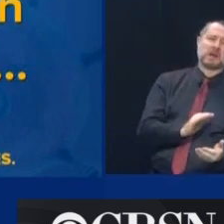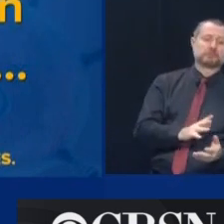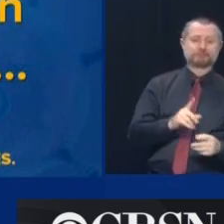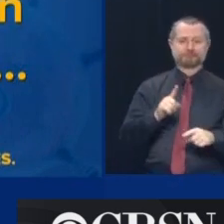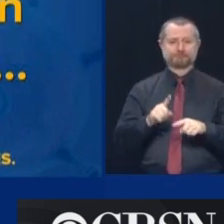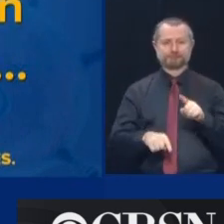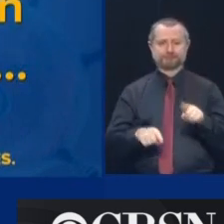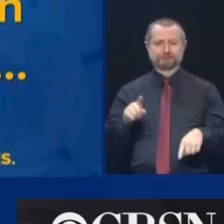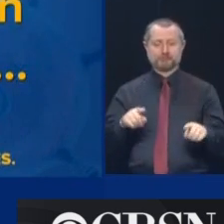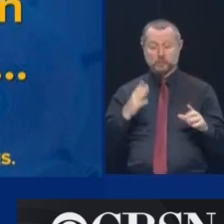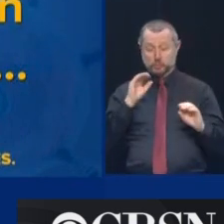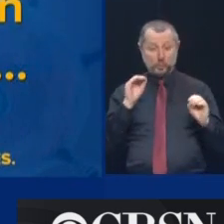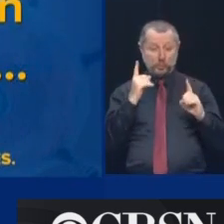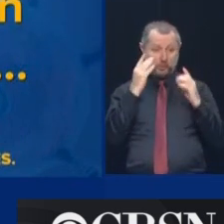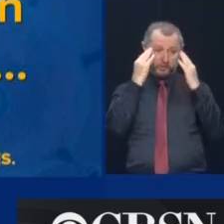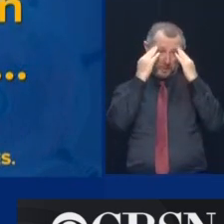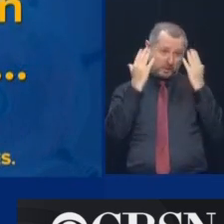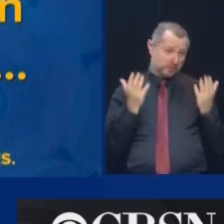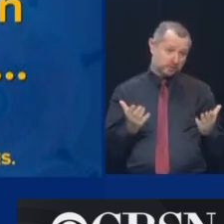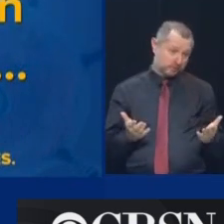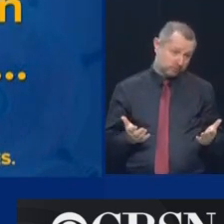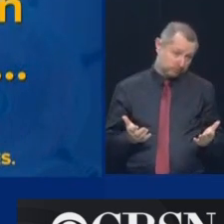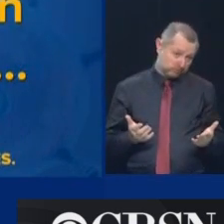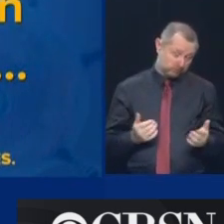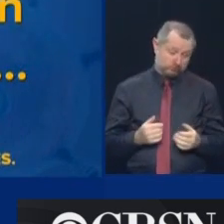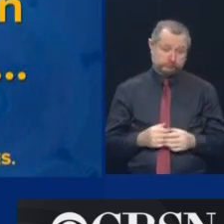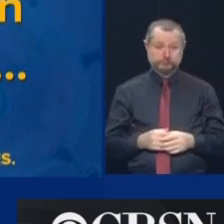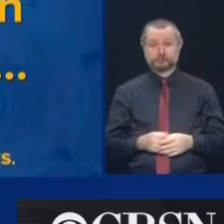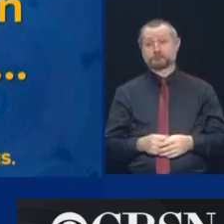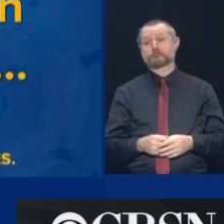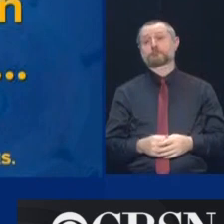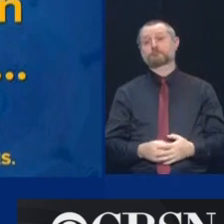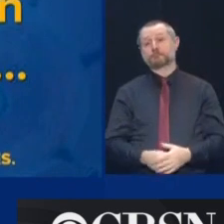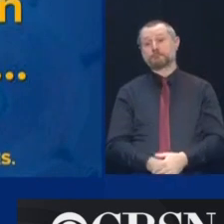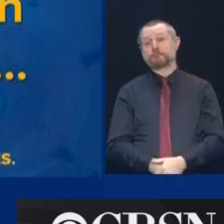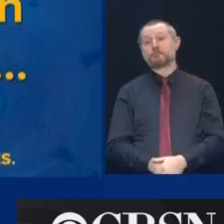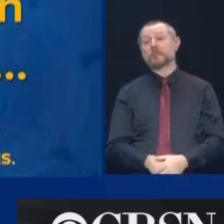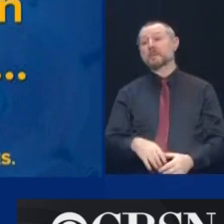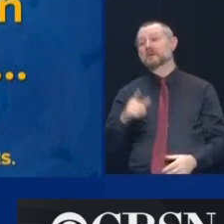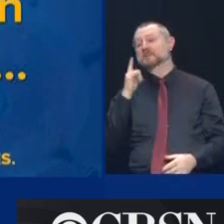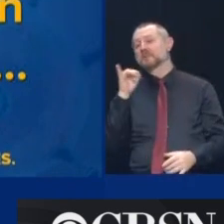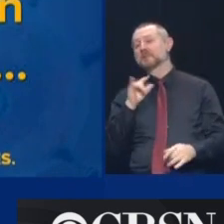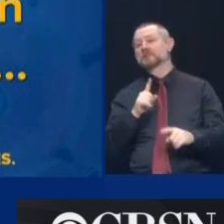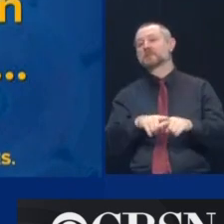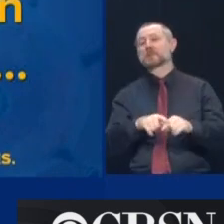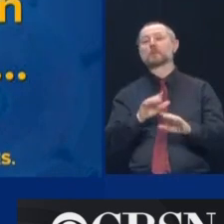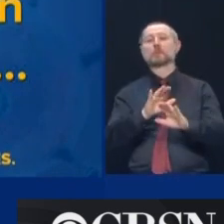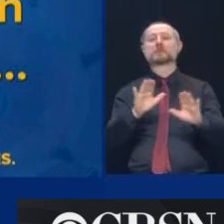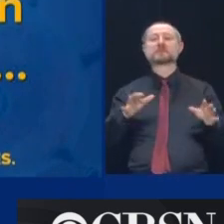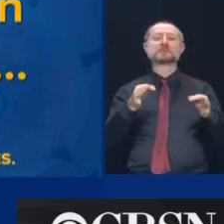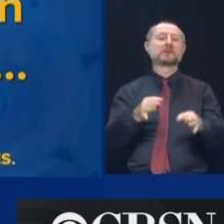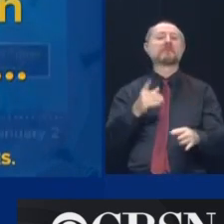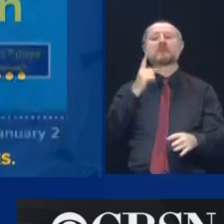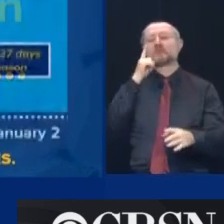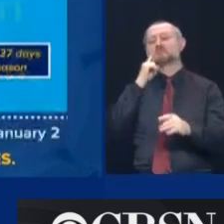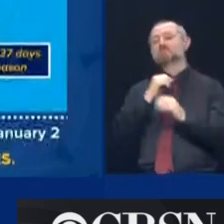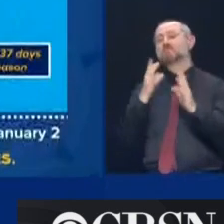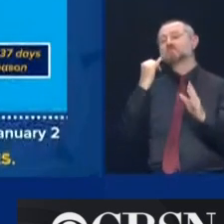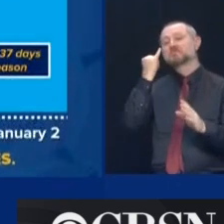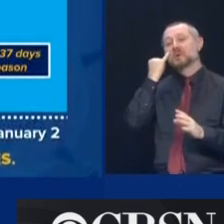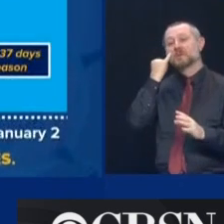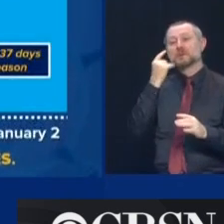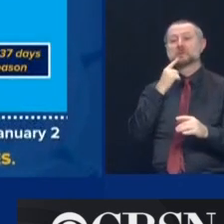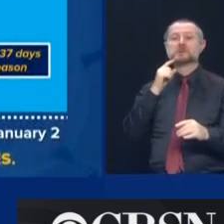Nobody really knows, because nobody really knows. And it depends on what people do. But let's say it increases the